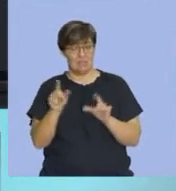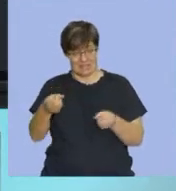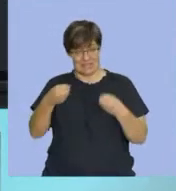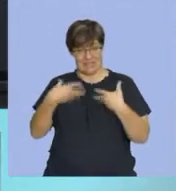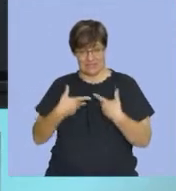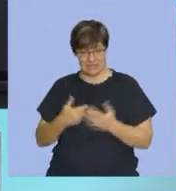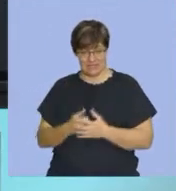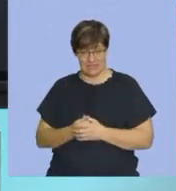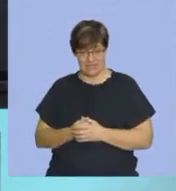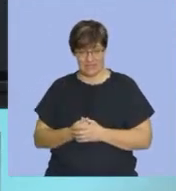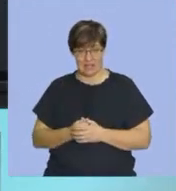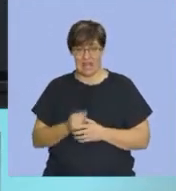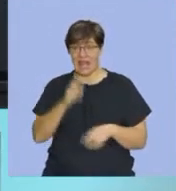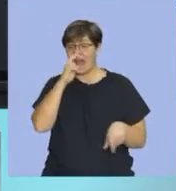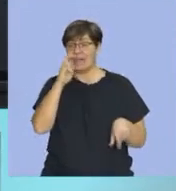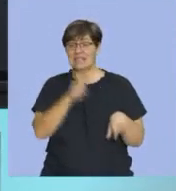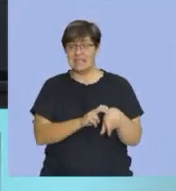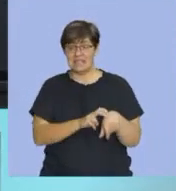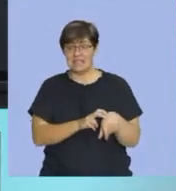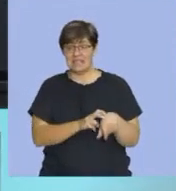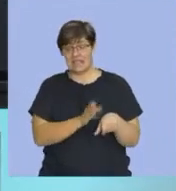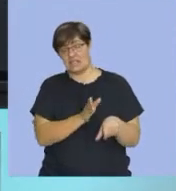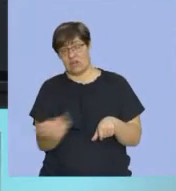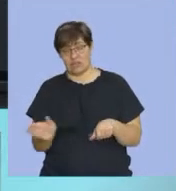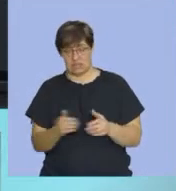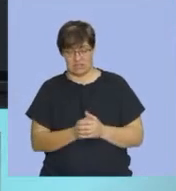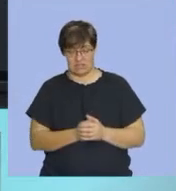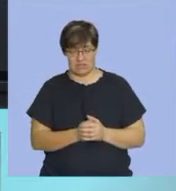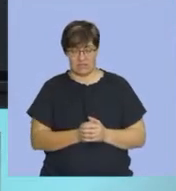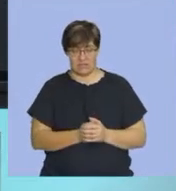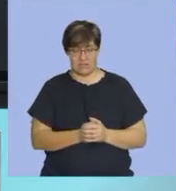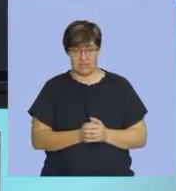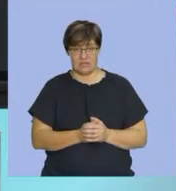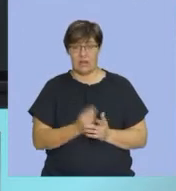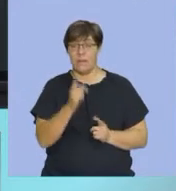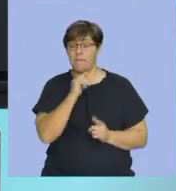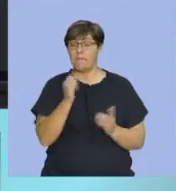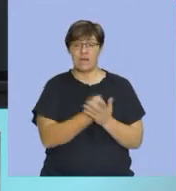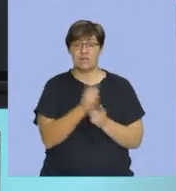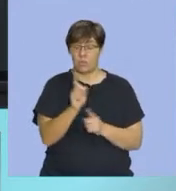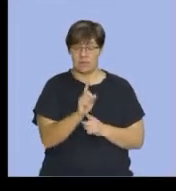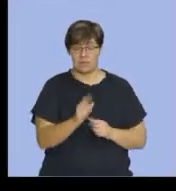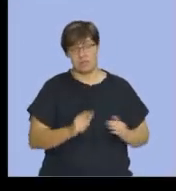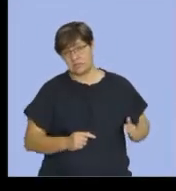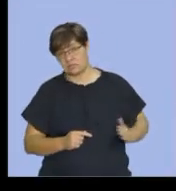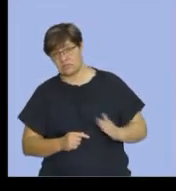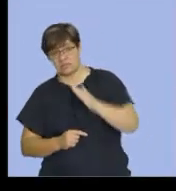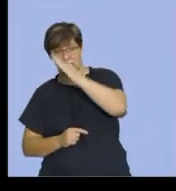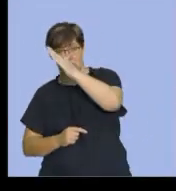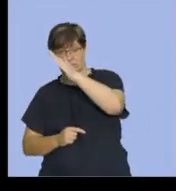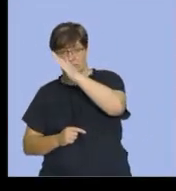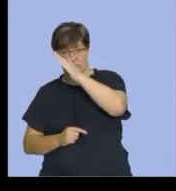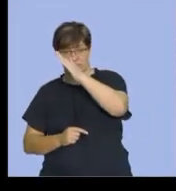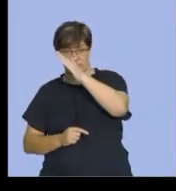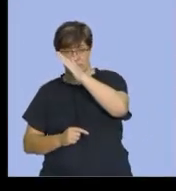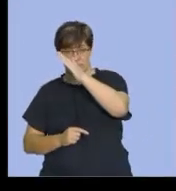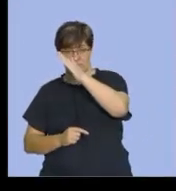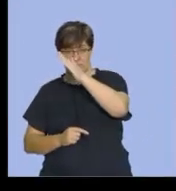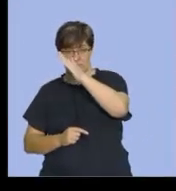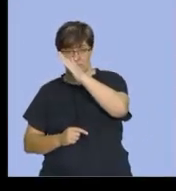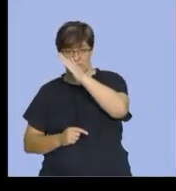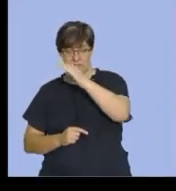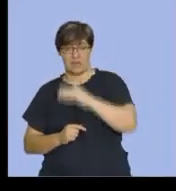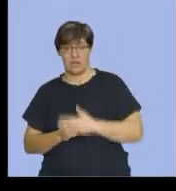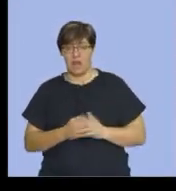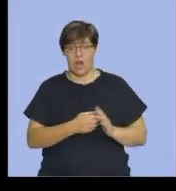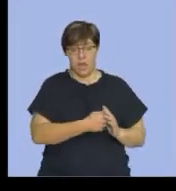what that gives me. And I need direction. The direction must go towards the arrow in the force. So this